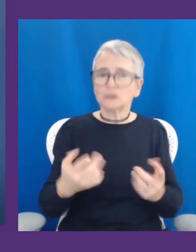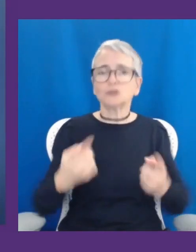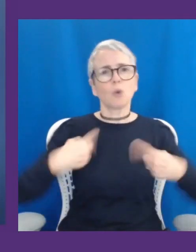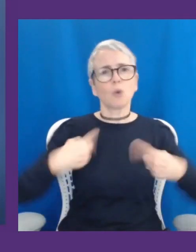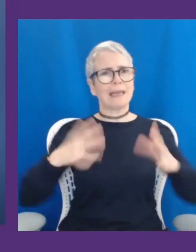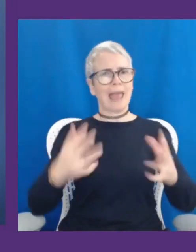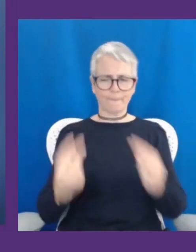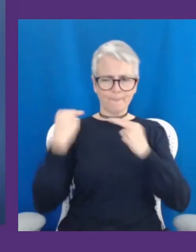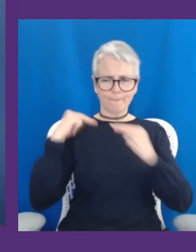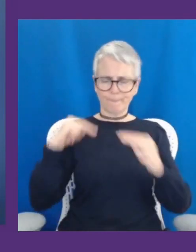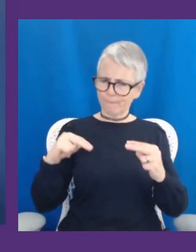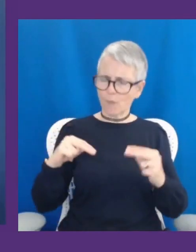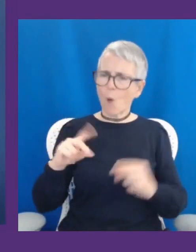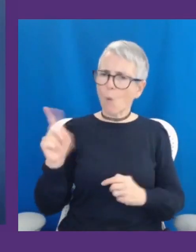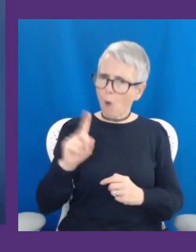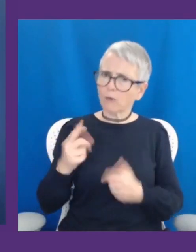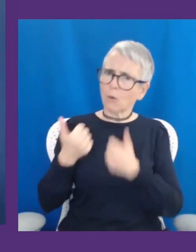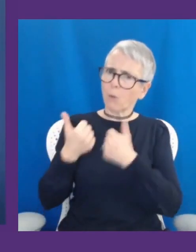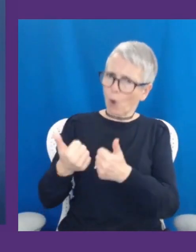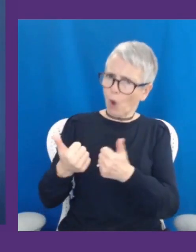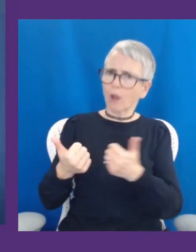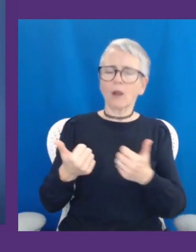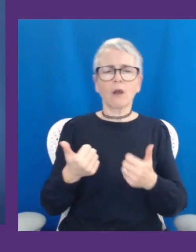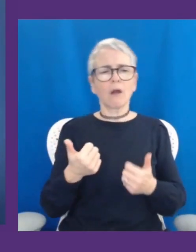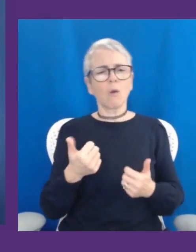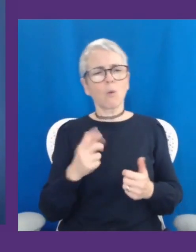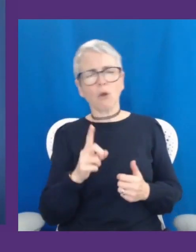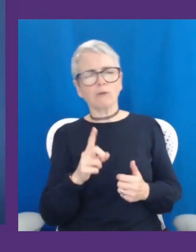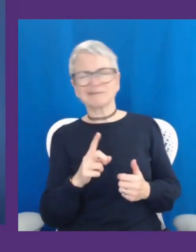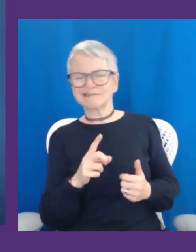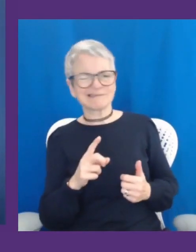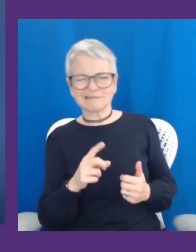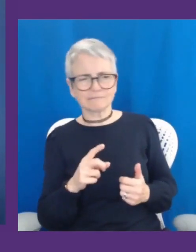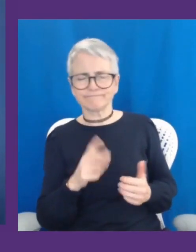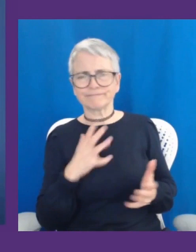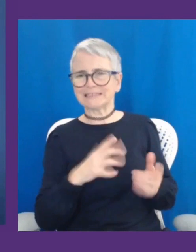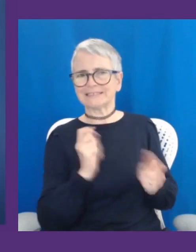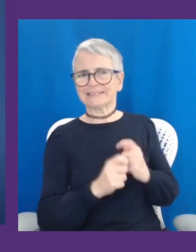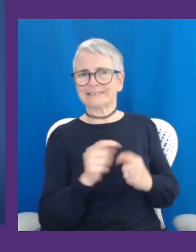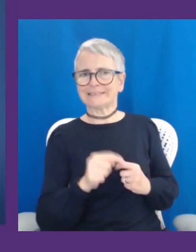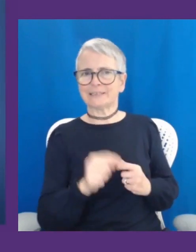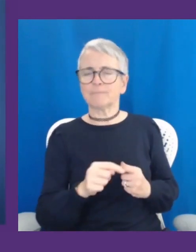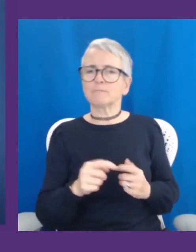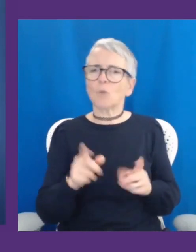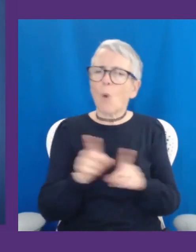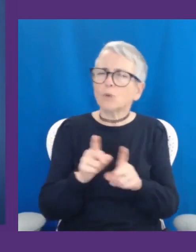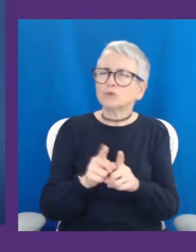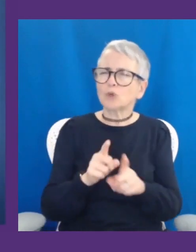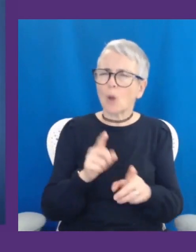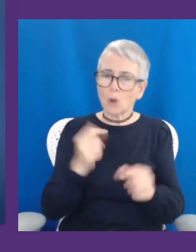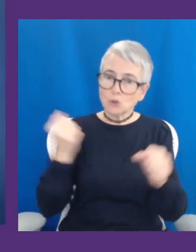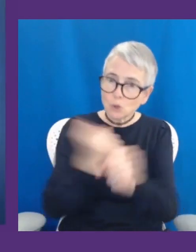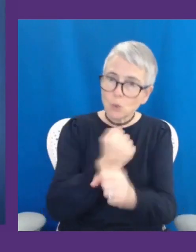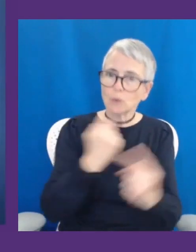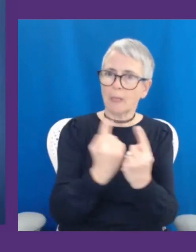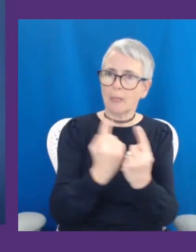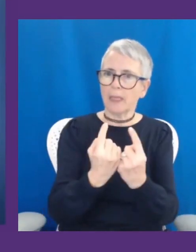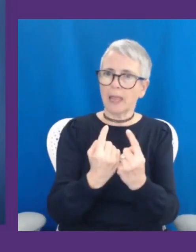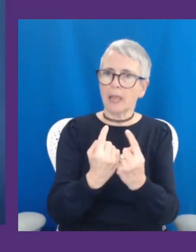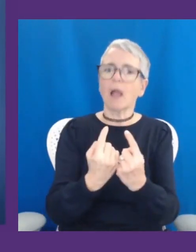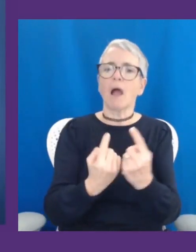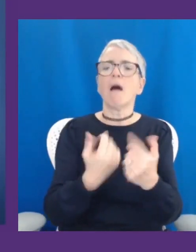working and going towards the hard pieces and not just doing things for the sake of doing things. Do you know what I mean? So it's